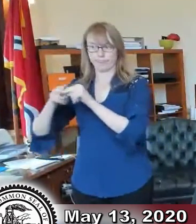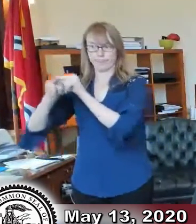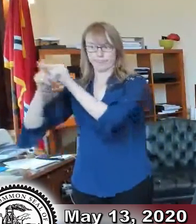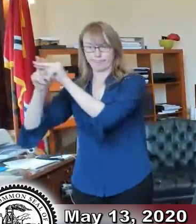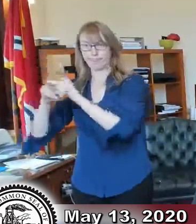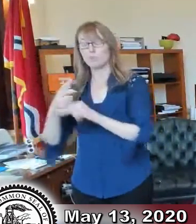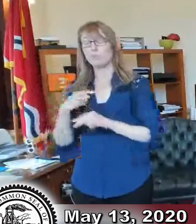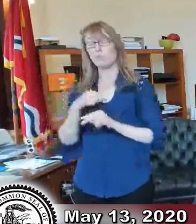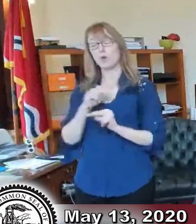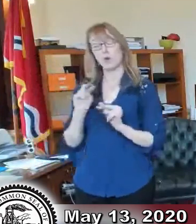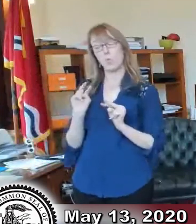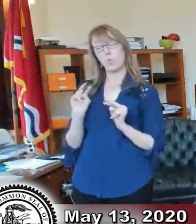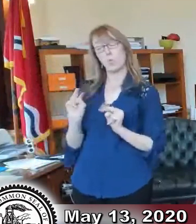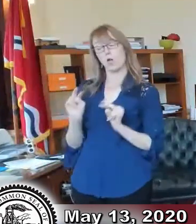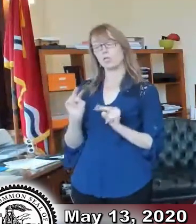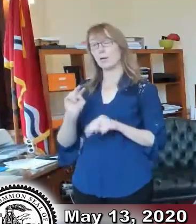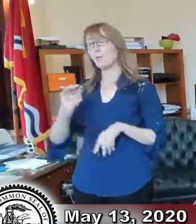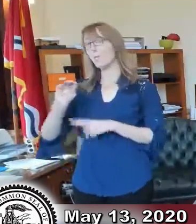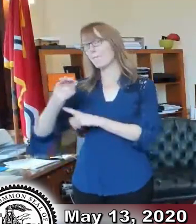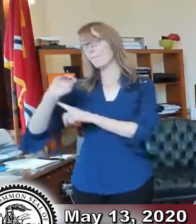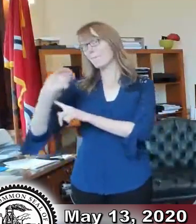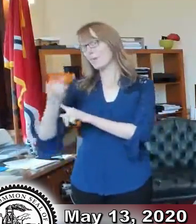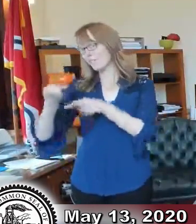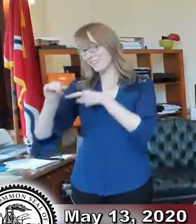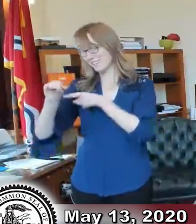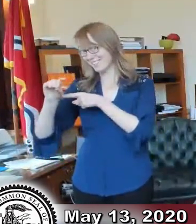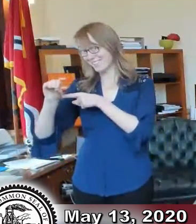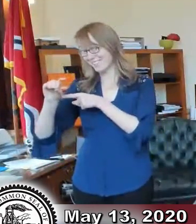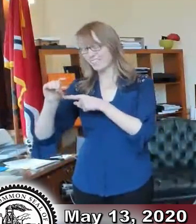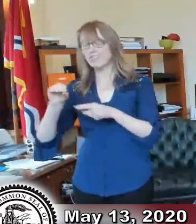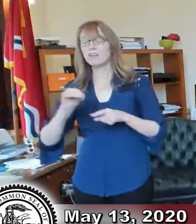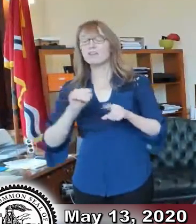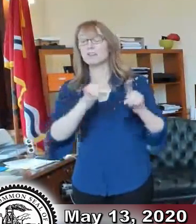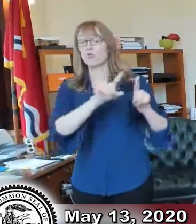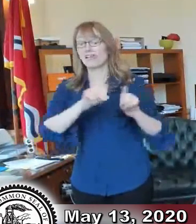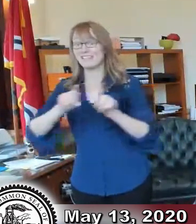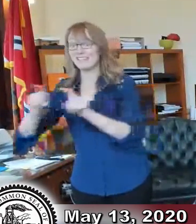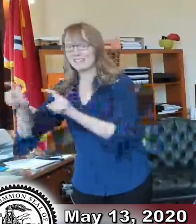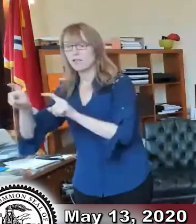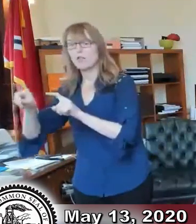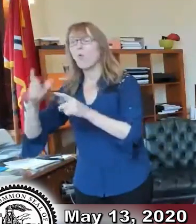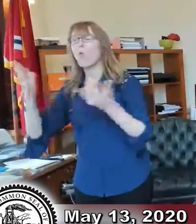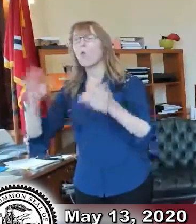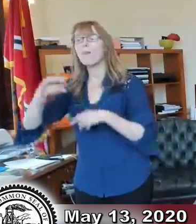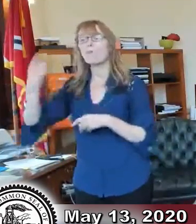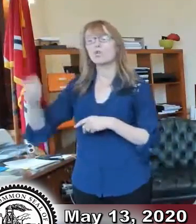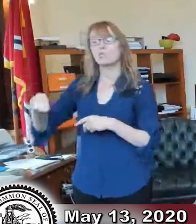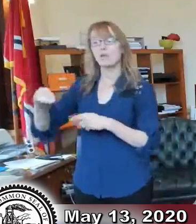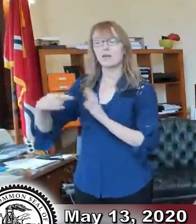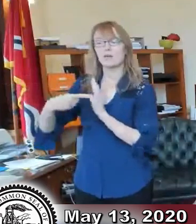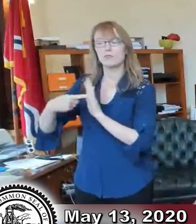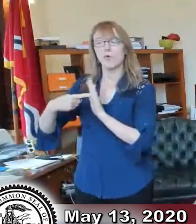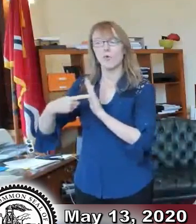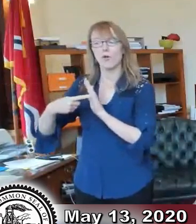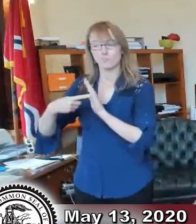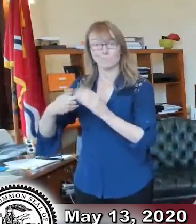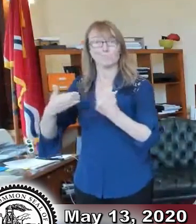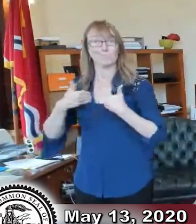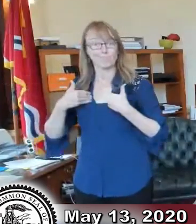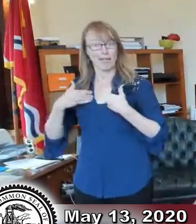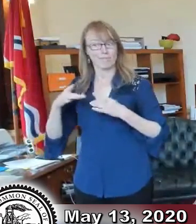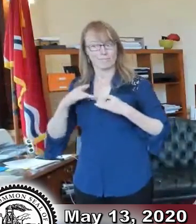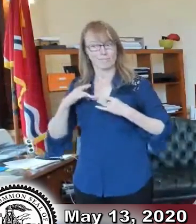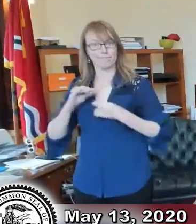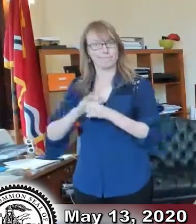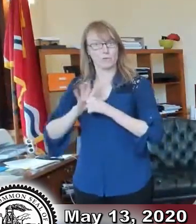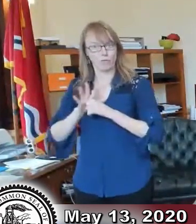tests based on how many are given, and we're watching hospitalizations. So all of